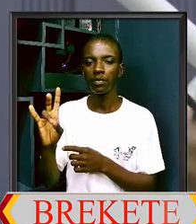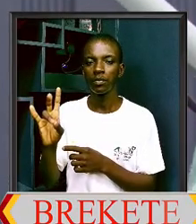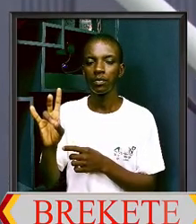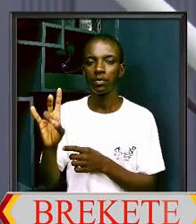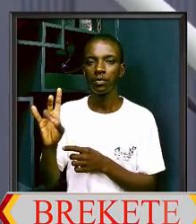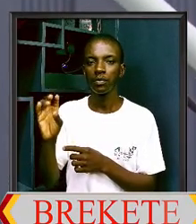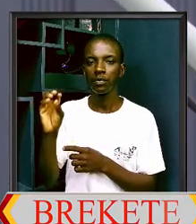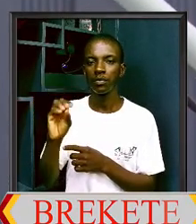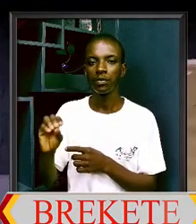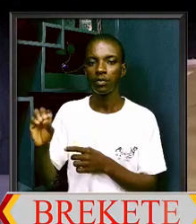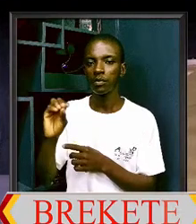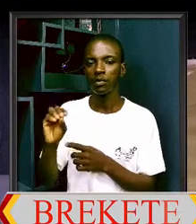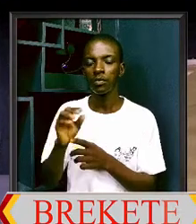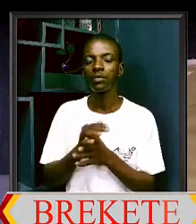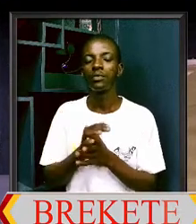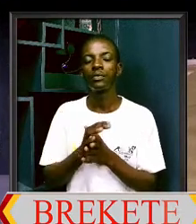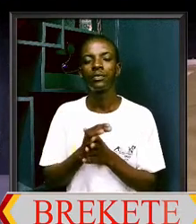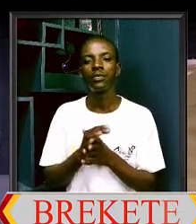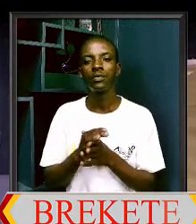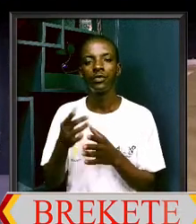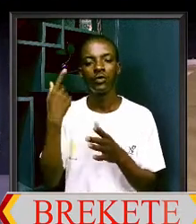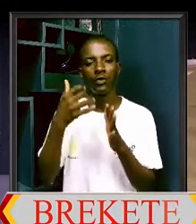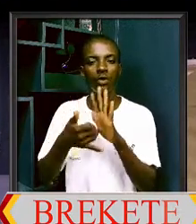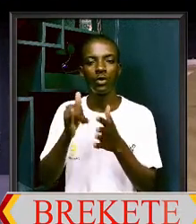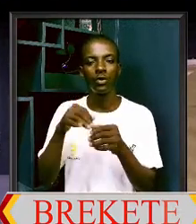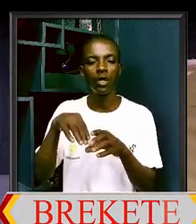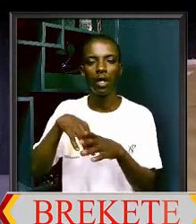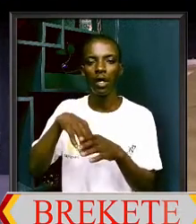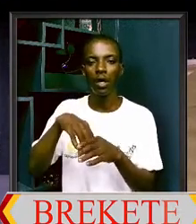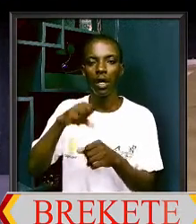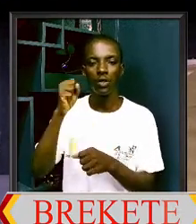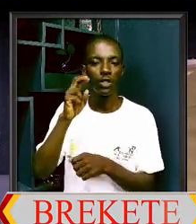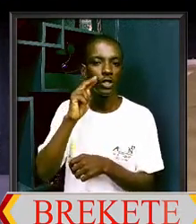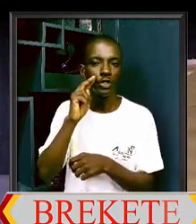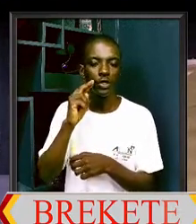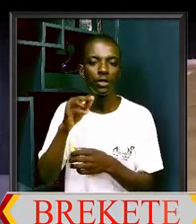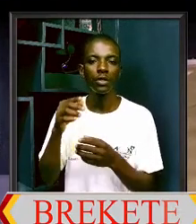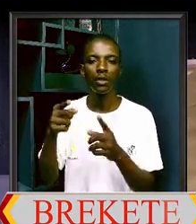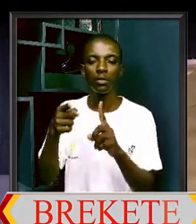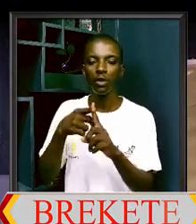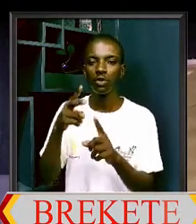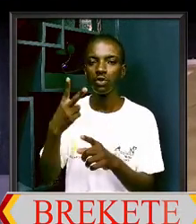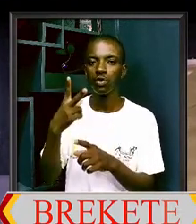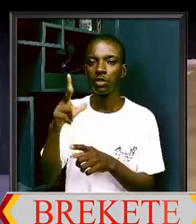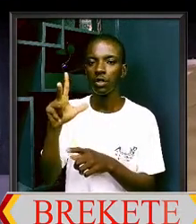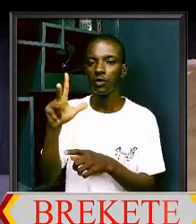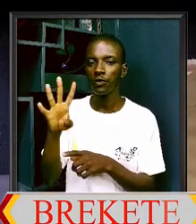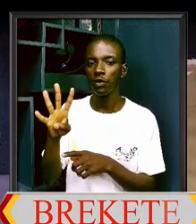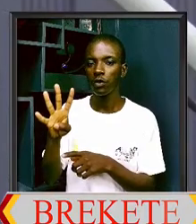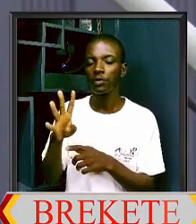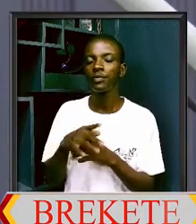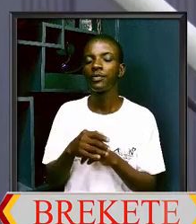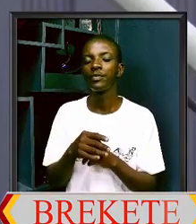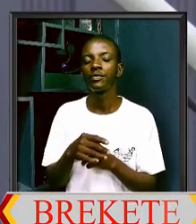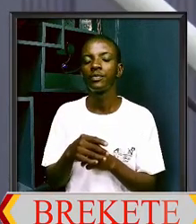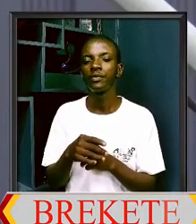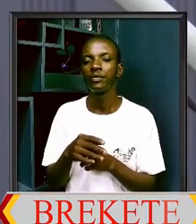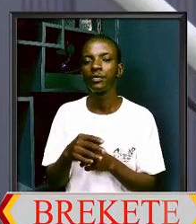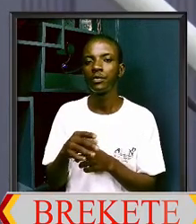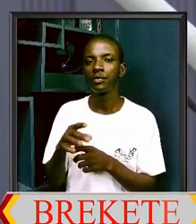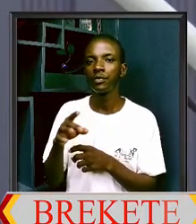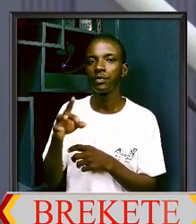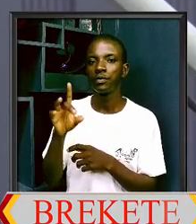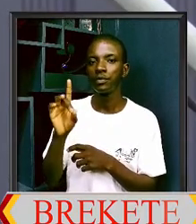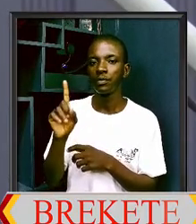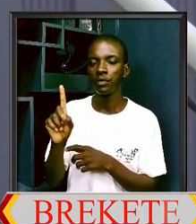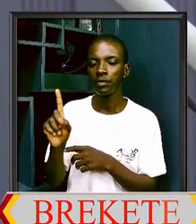mhm 0 0 for those of for outside Nigeria plus 234